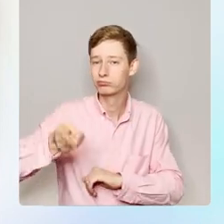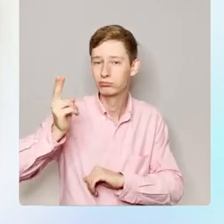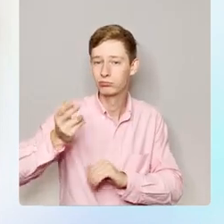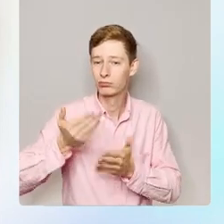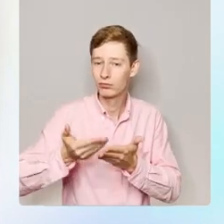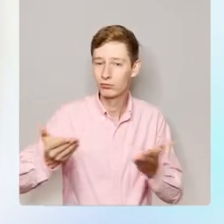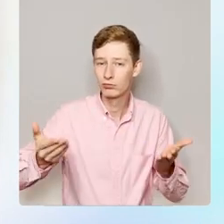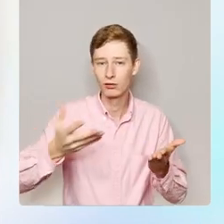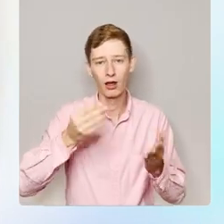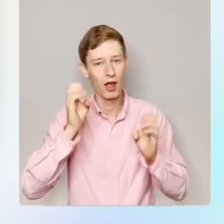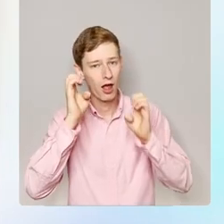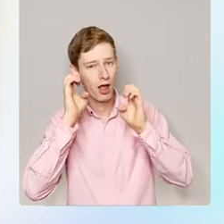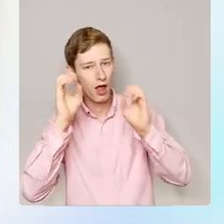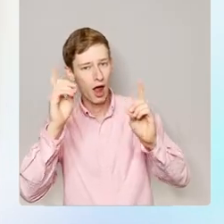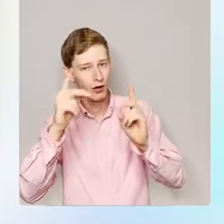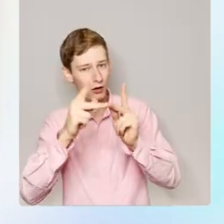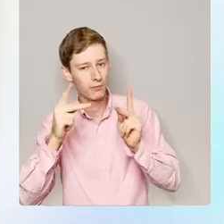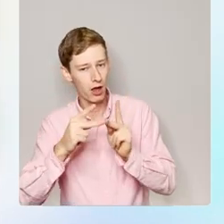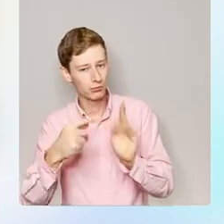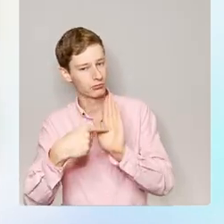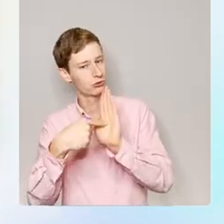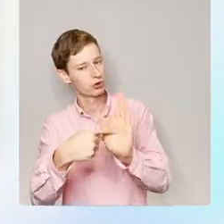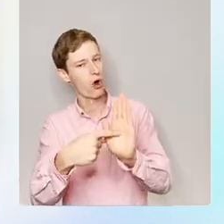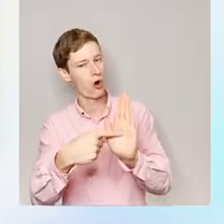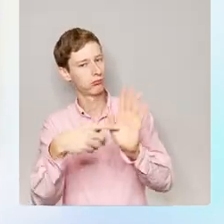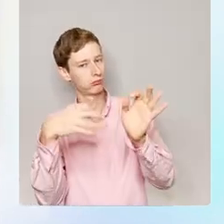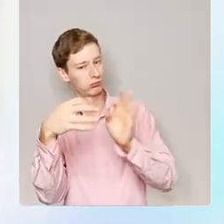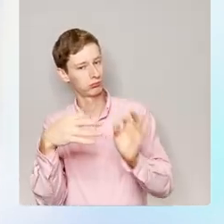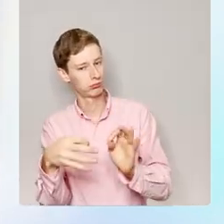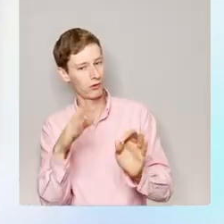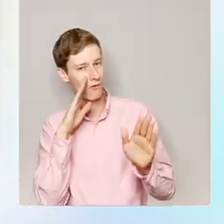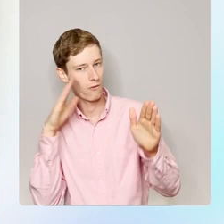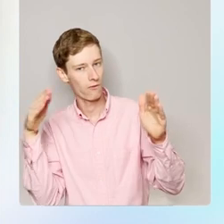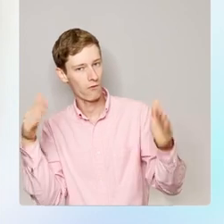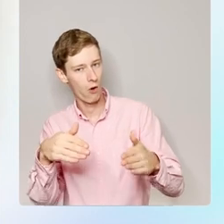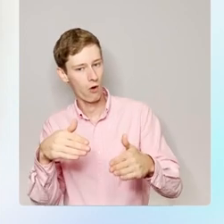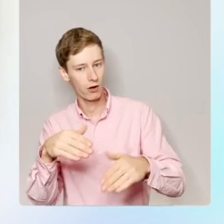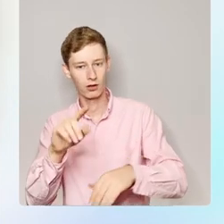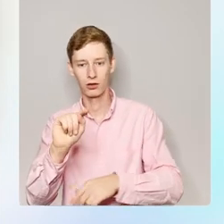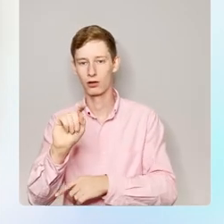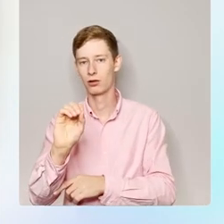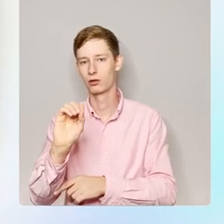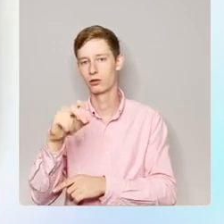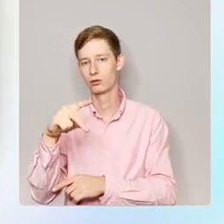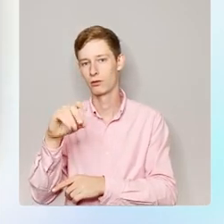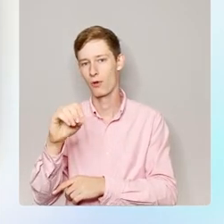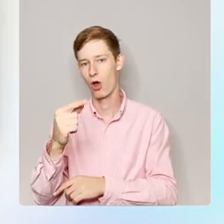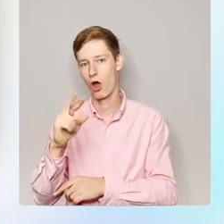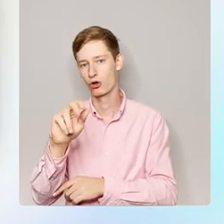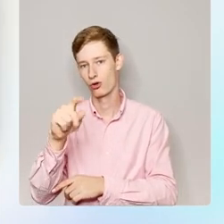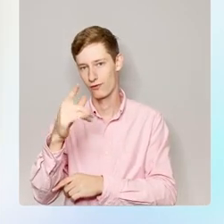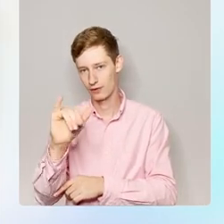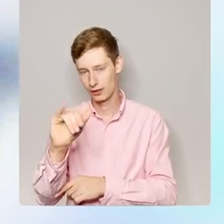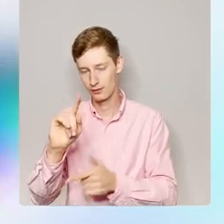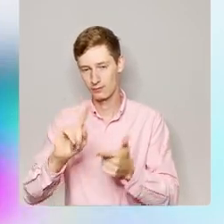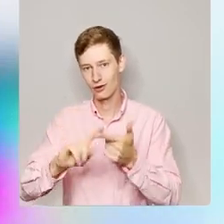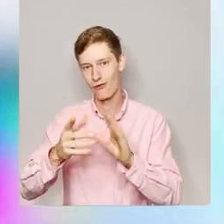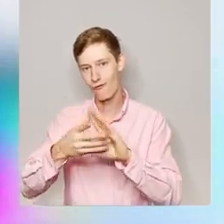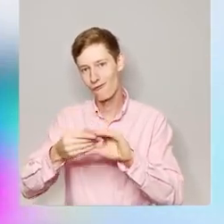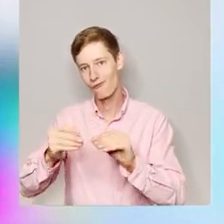artifacts as well as educational hotspots, focusing on topography, folklore, and preservation.